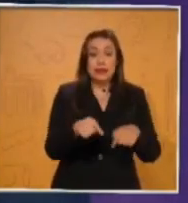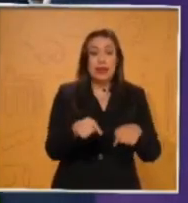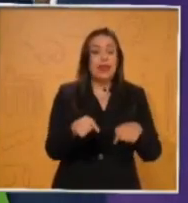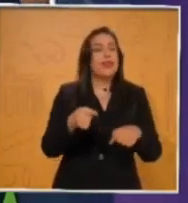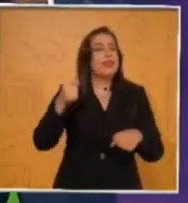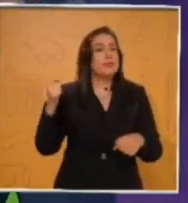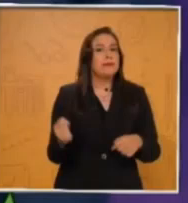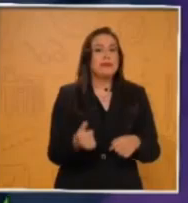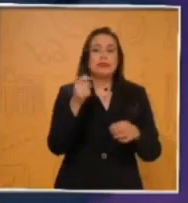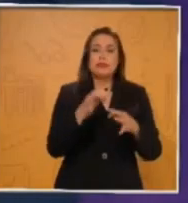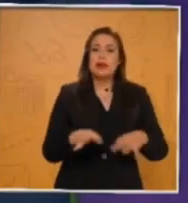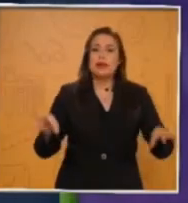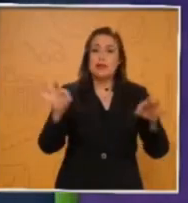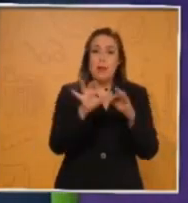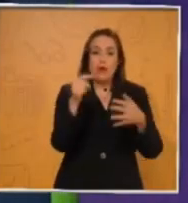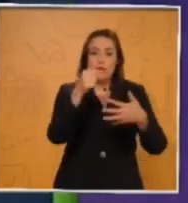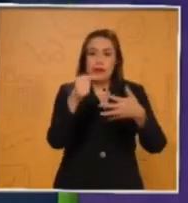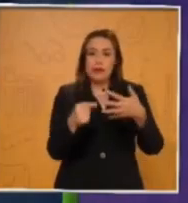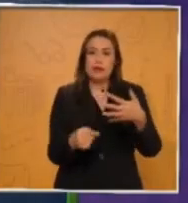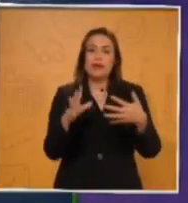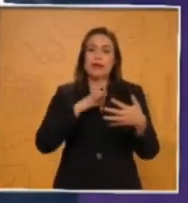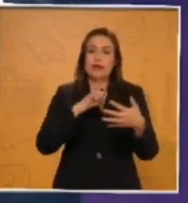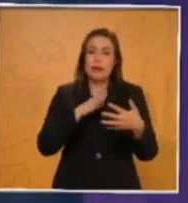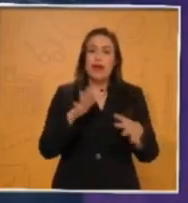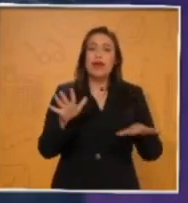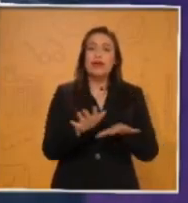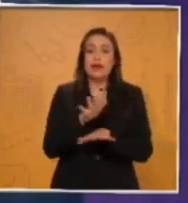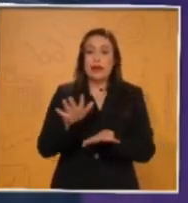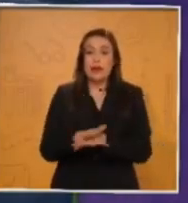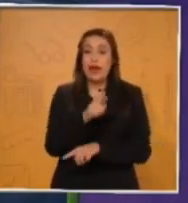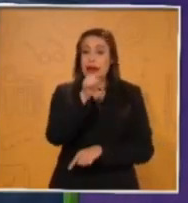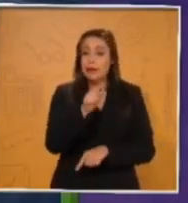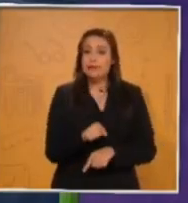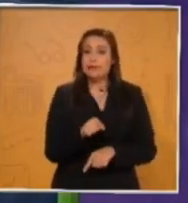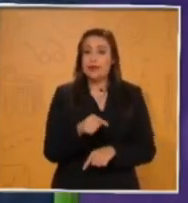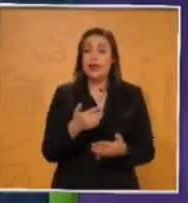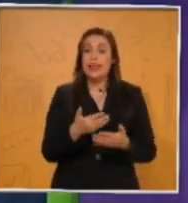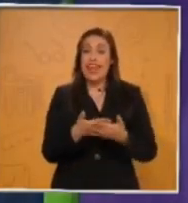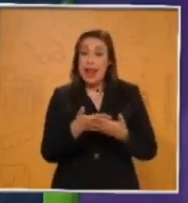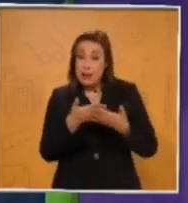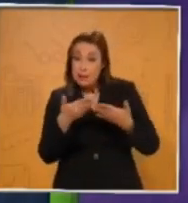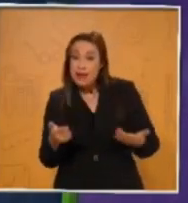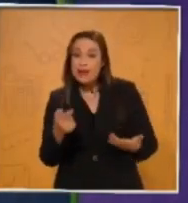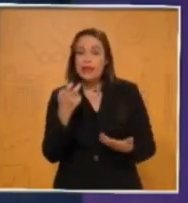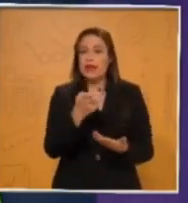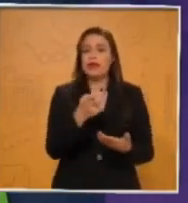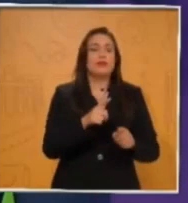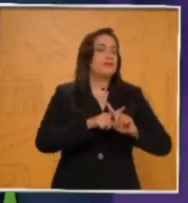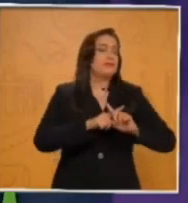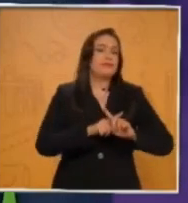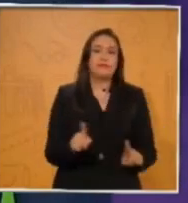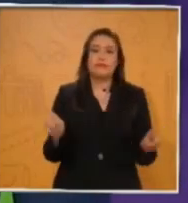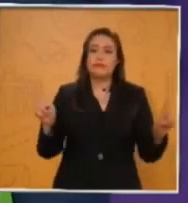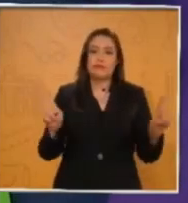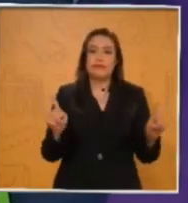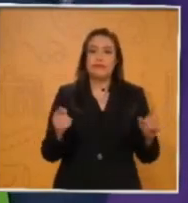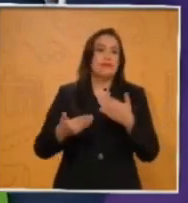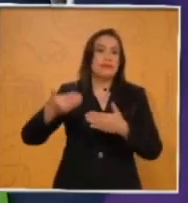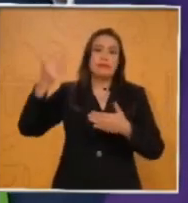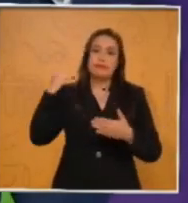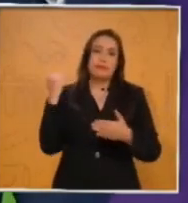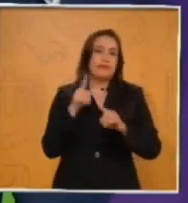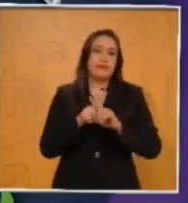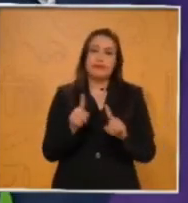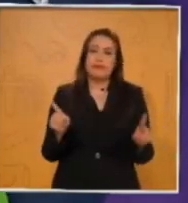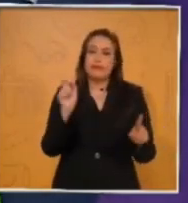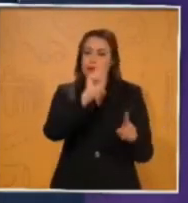main characteristic, they change. So in present, it's gonna be completely different in past.